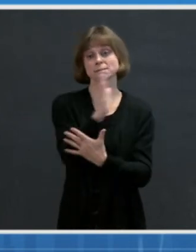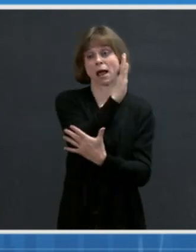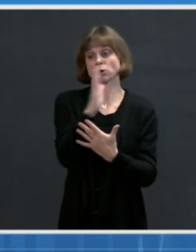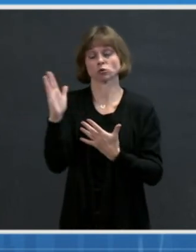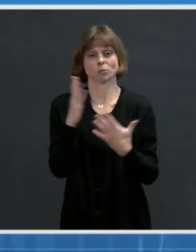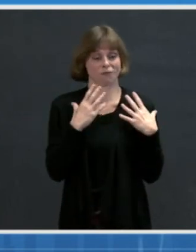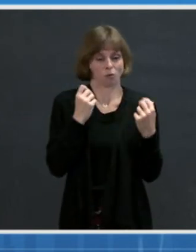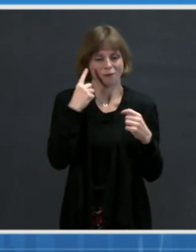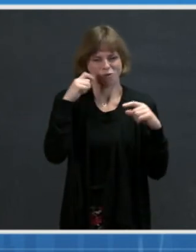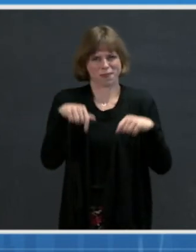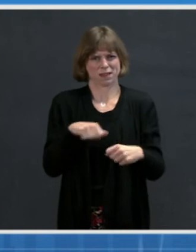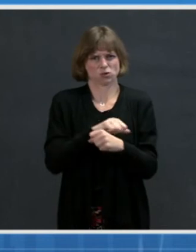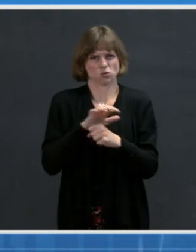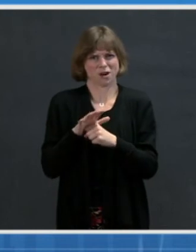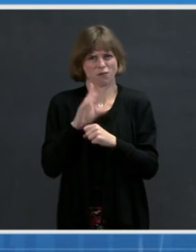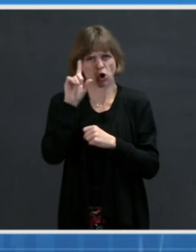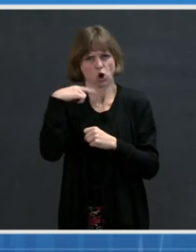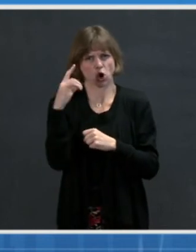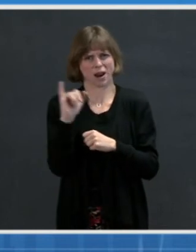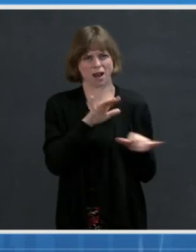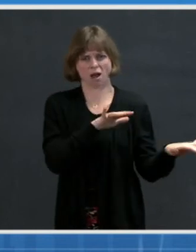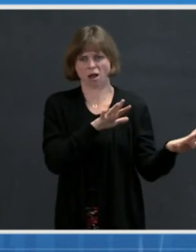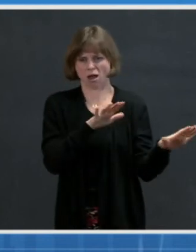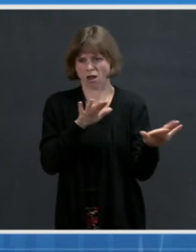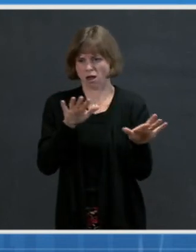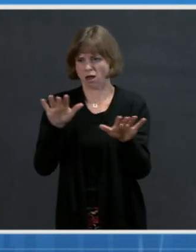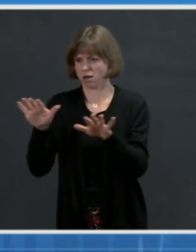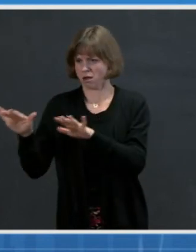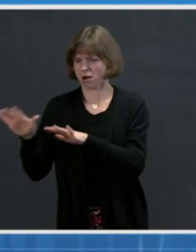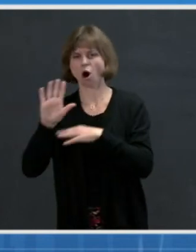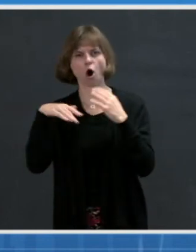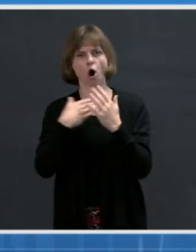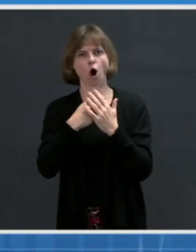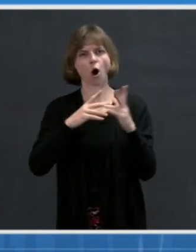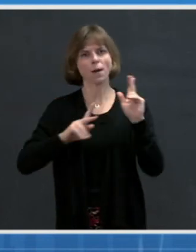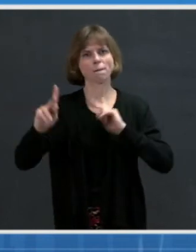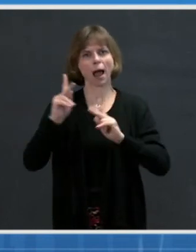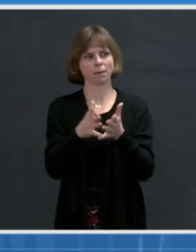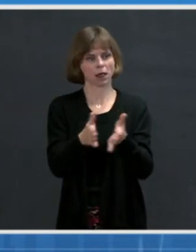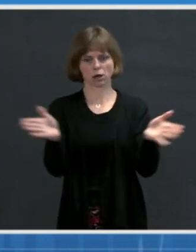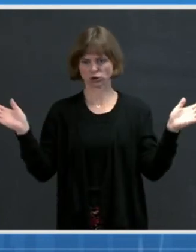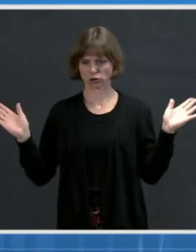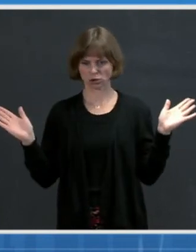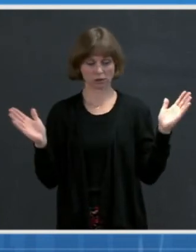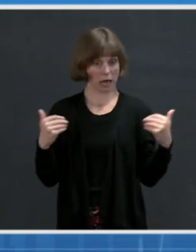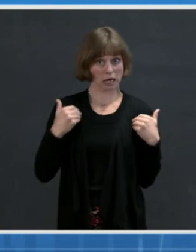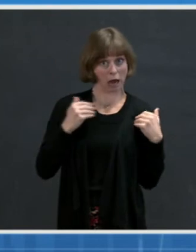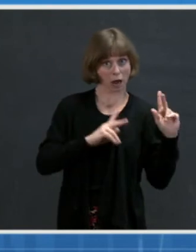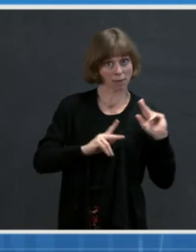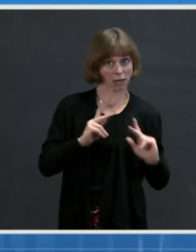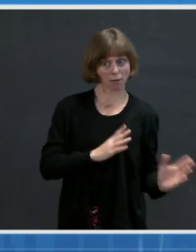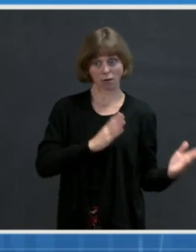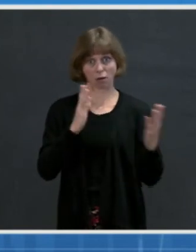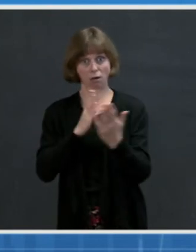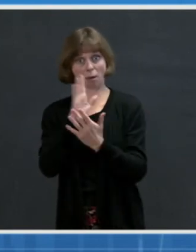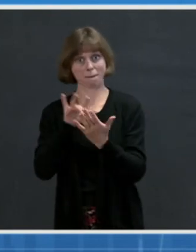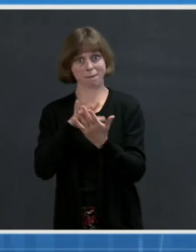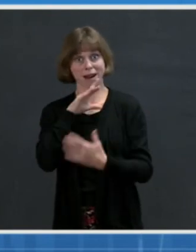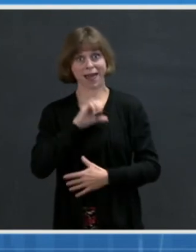this infection look like across all the entire population? Young individuals, middle-aged,